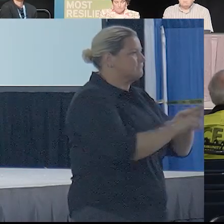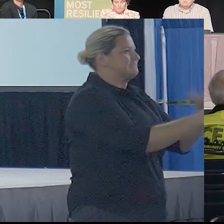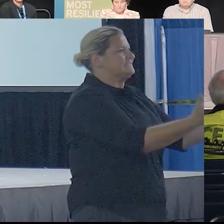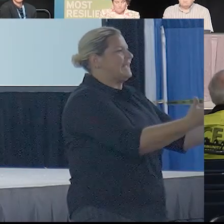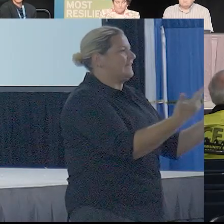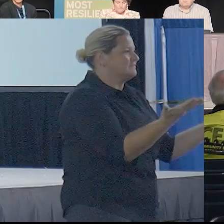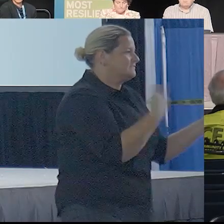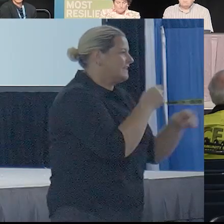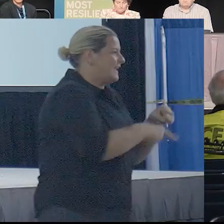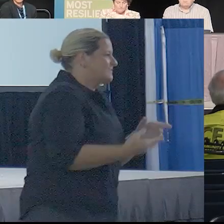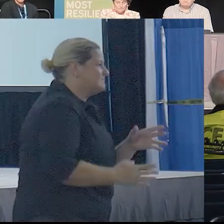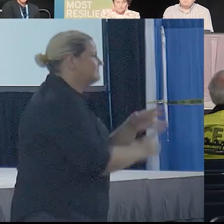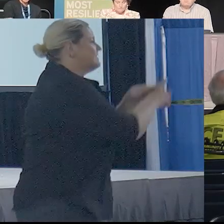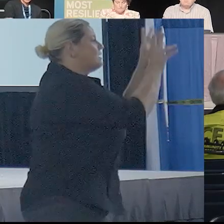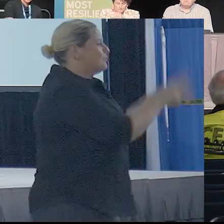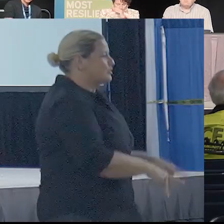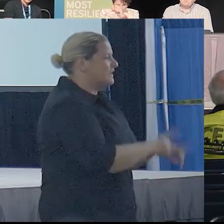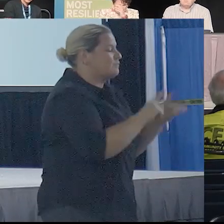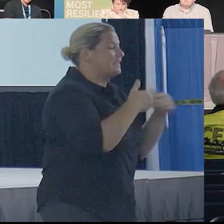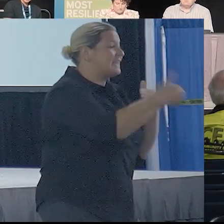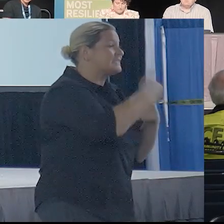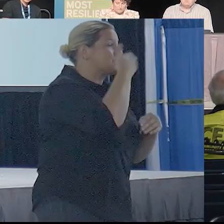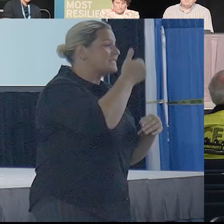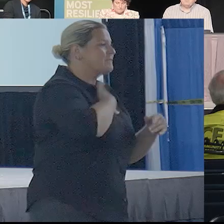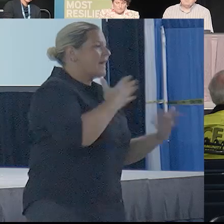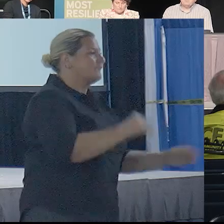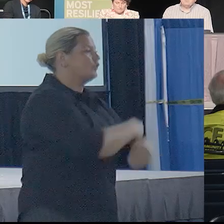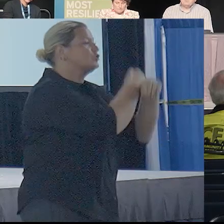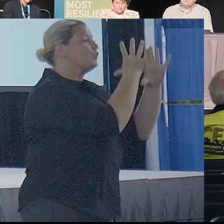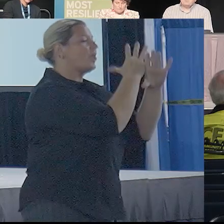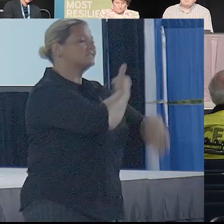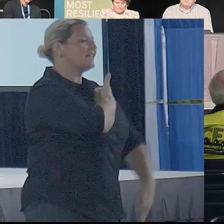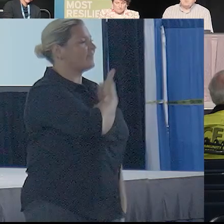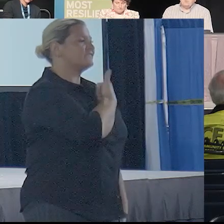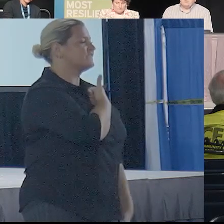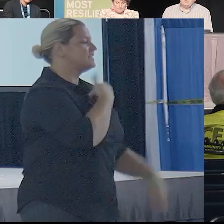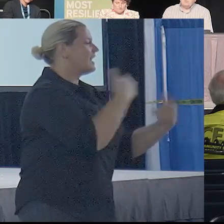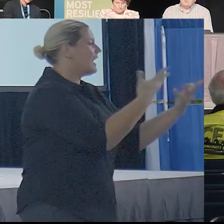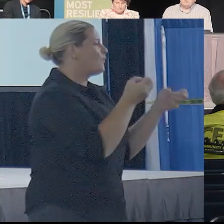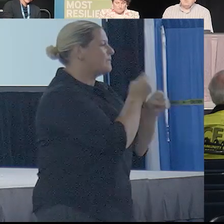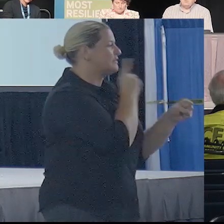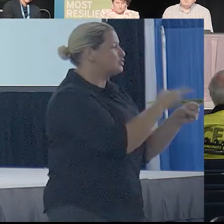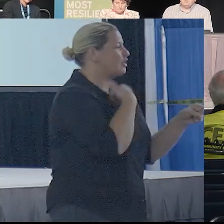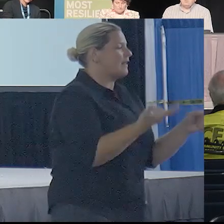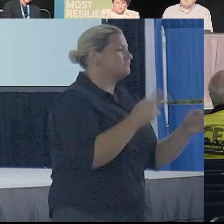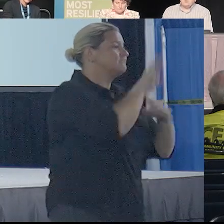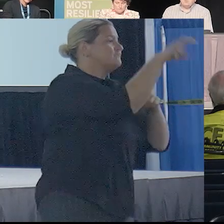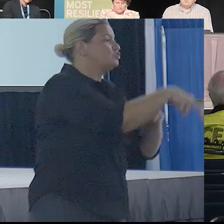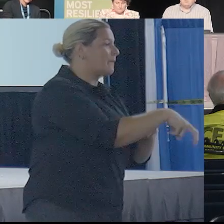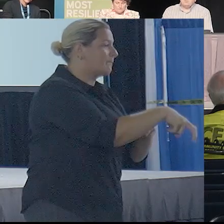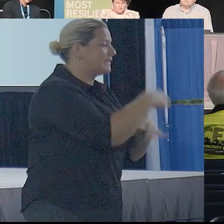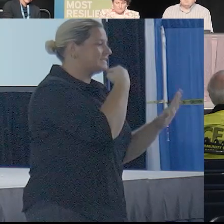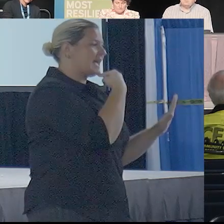in person, but the next best is my virtual self. And I wanted to be sure to drop in and